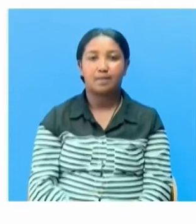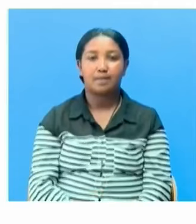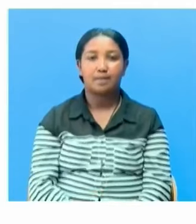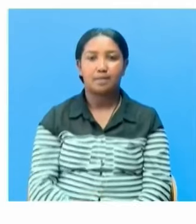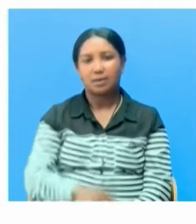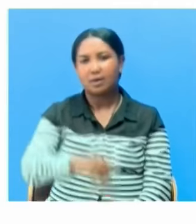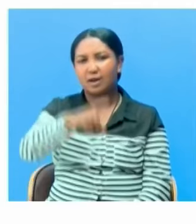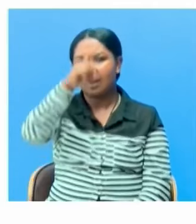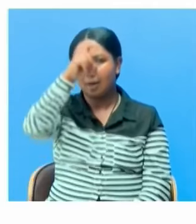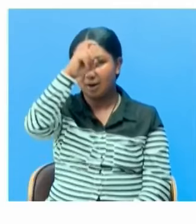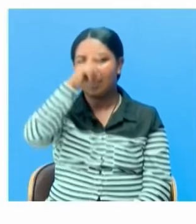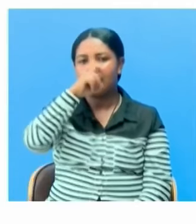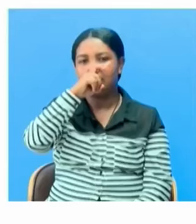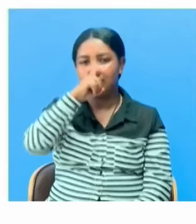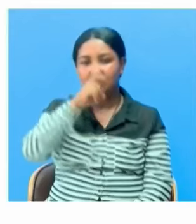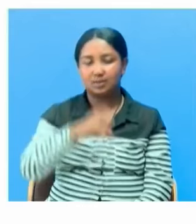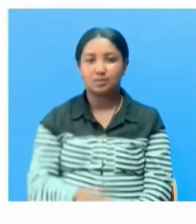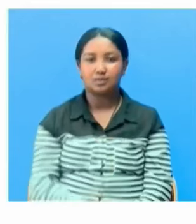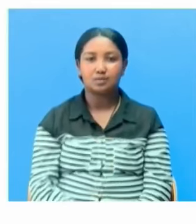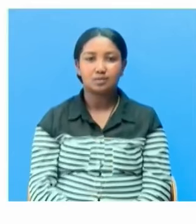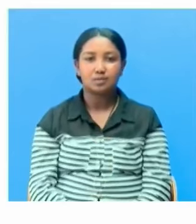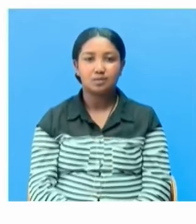clever.